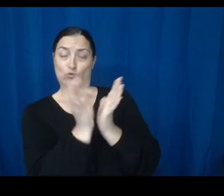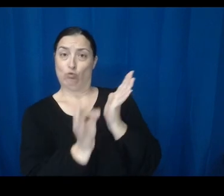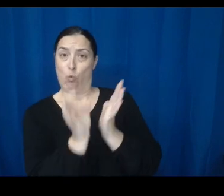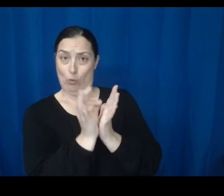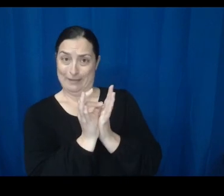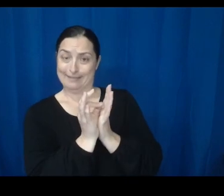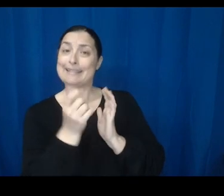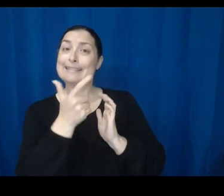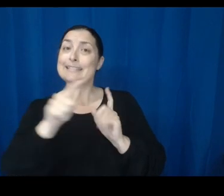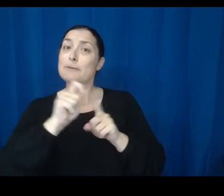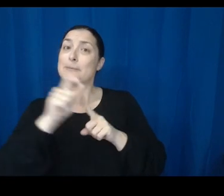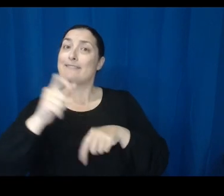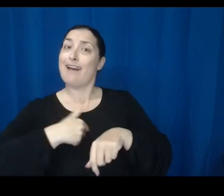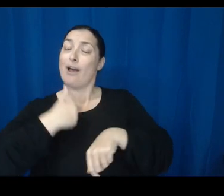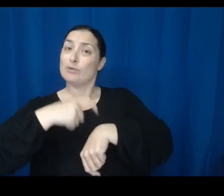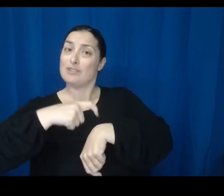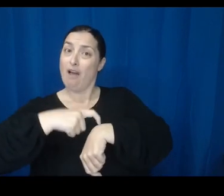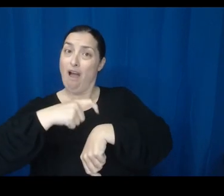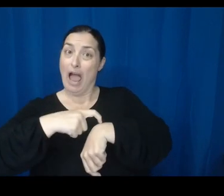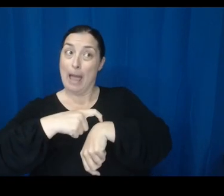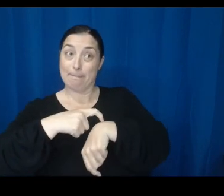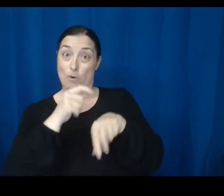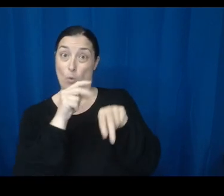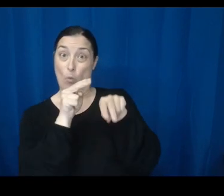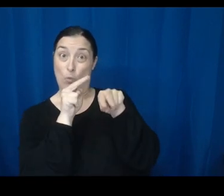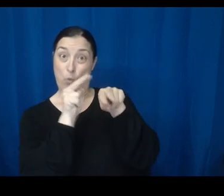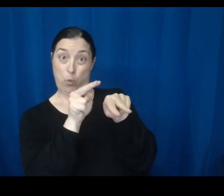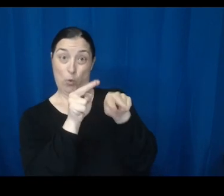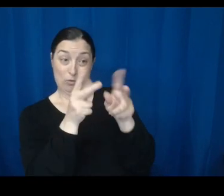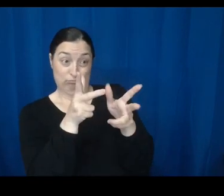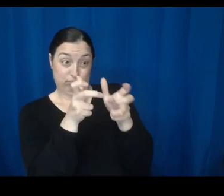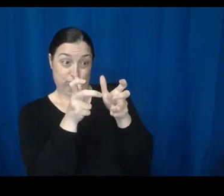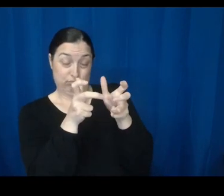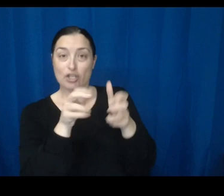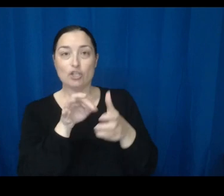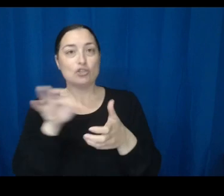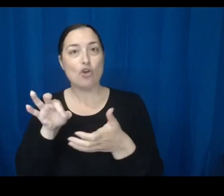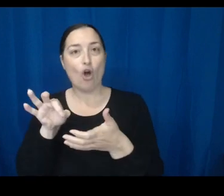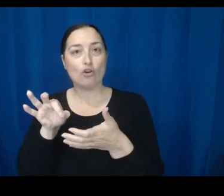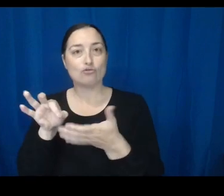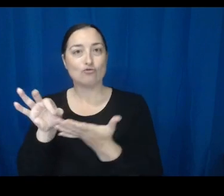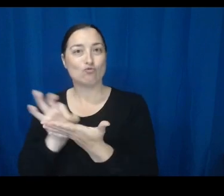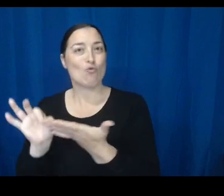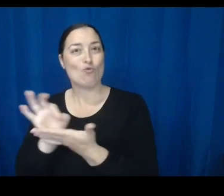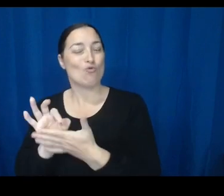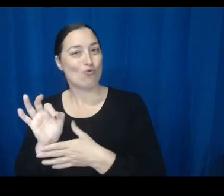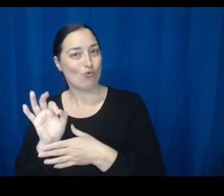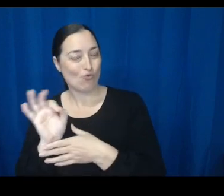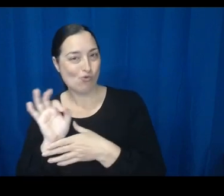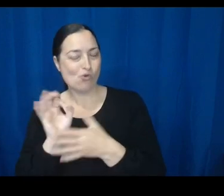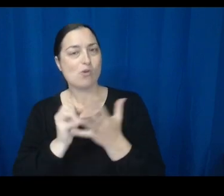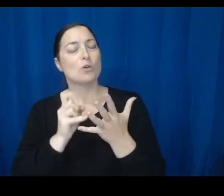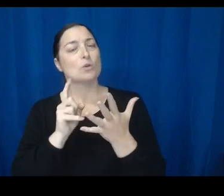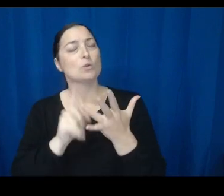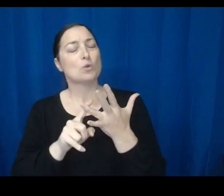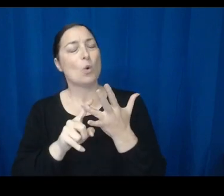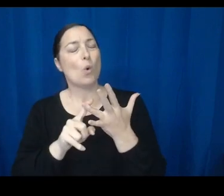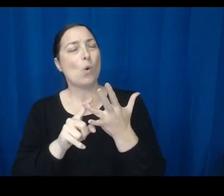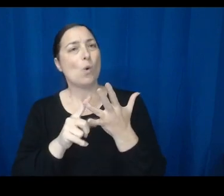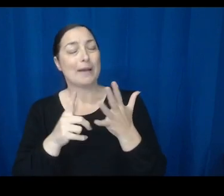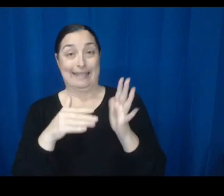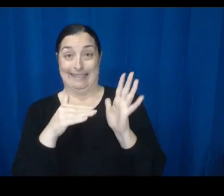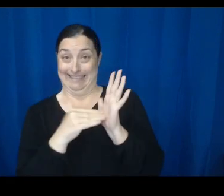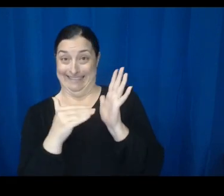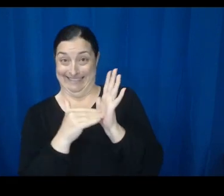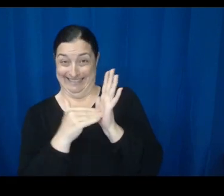is actually involved in looking at the drawing rather than what we're responding to. And so with this next drawing, what we're going to be doing